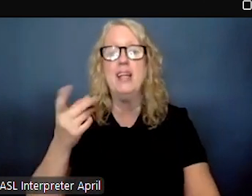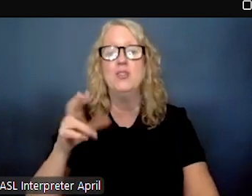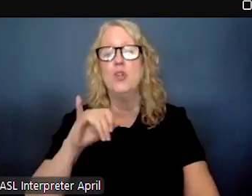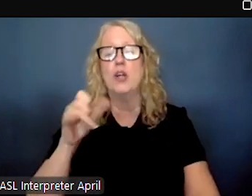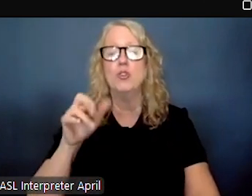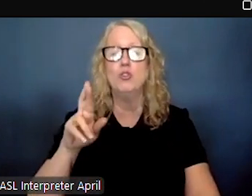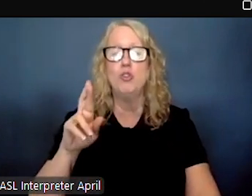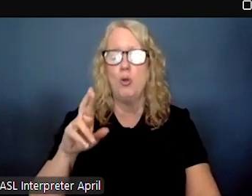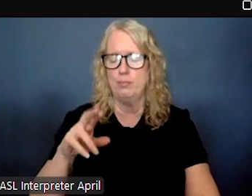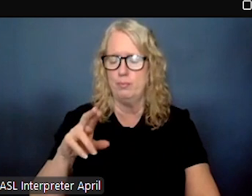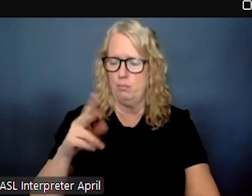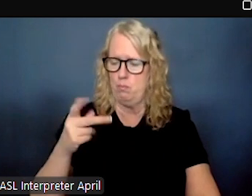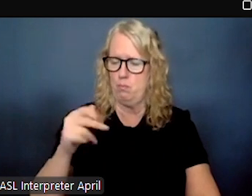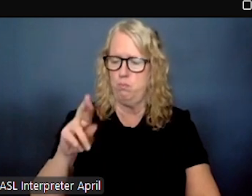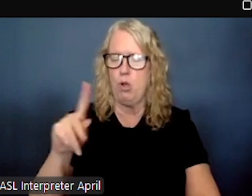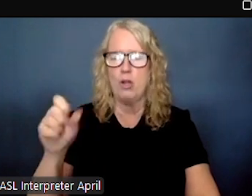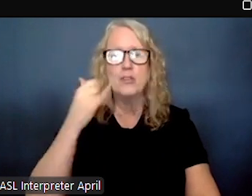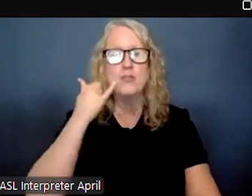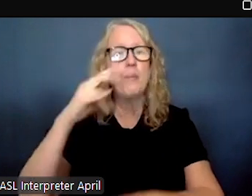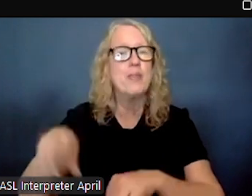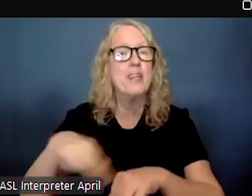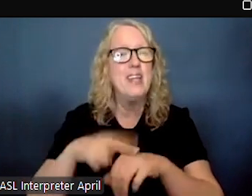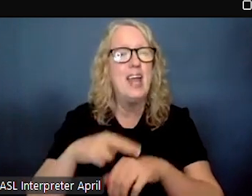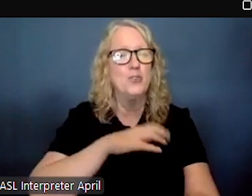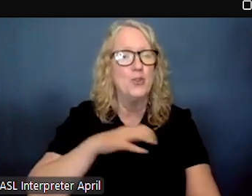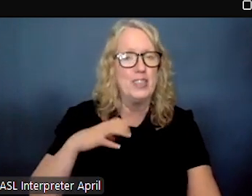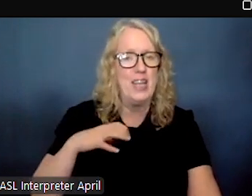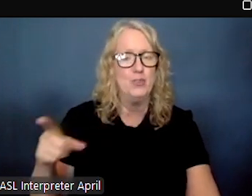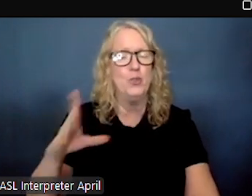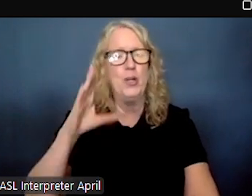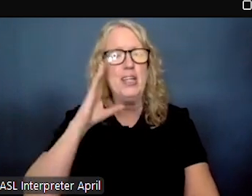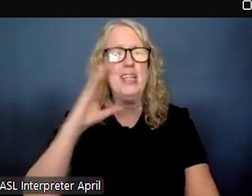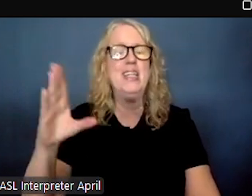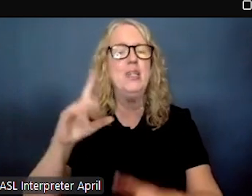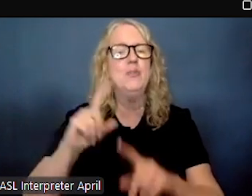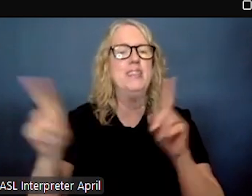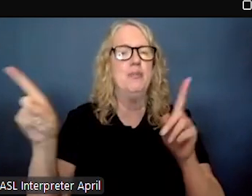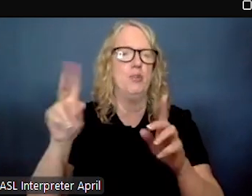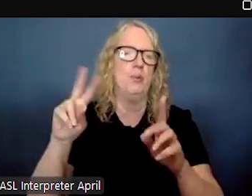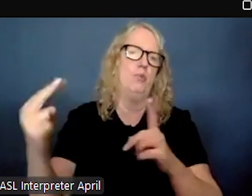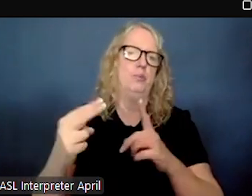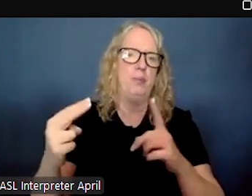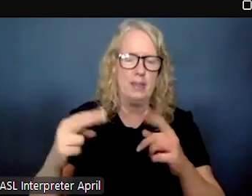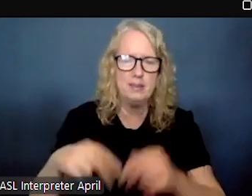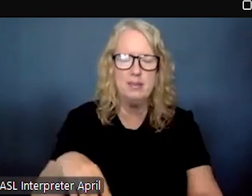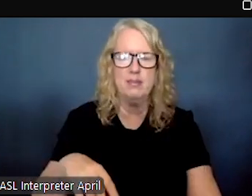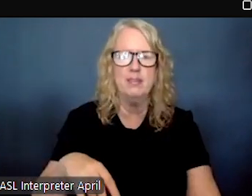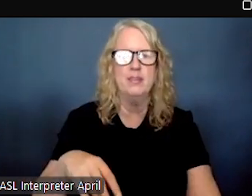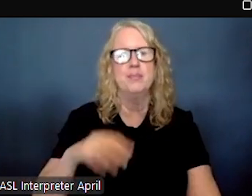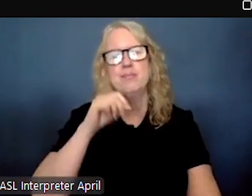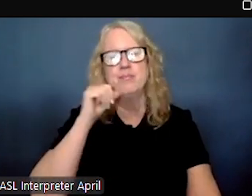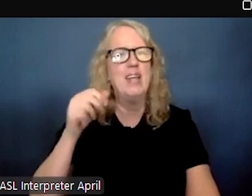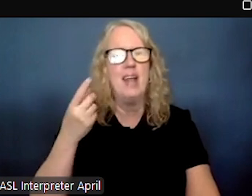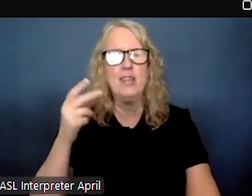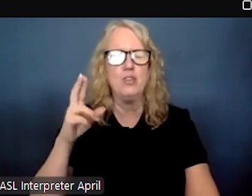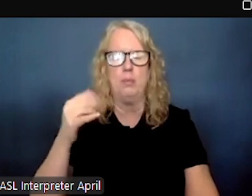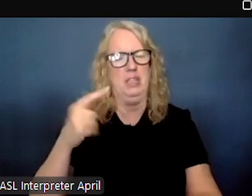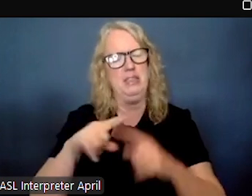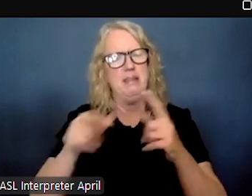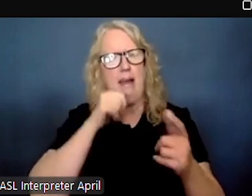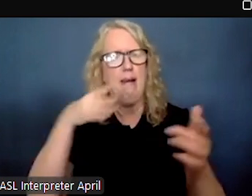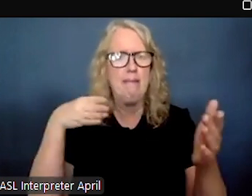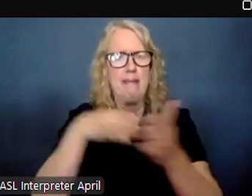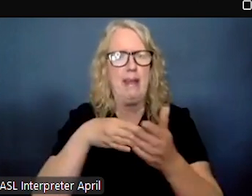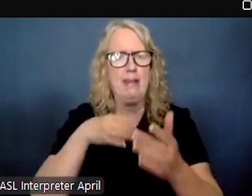Joe Parks from the National Council will be taking a different perspective. It's not that Dr. Parks will be against that,